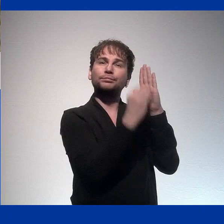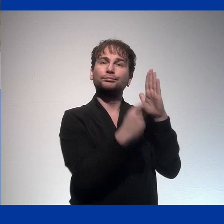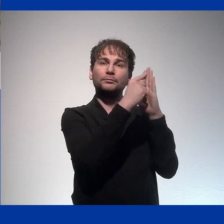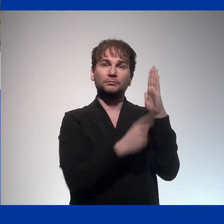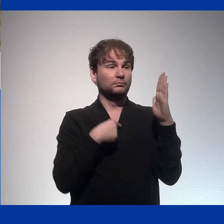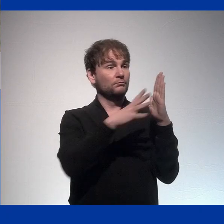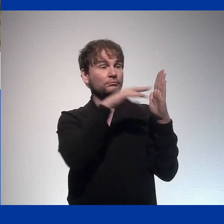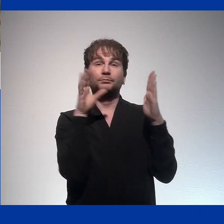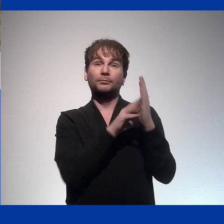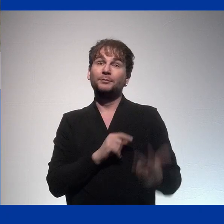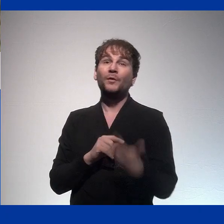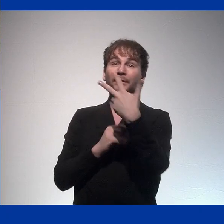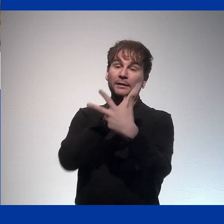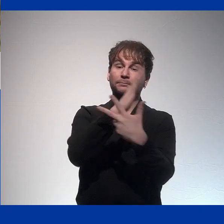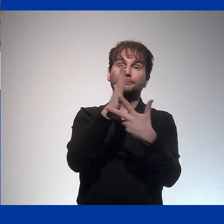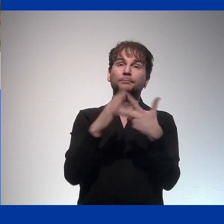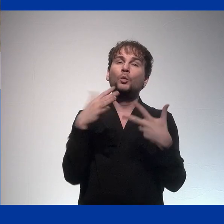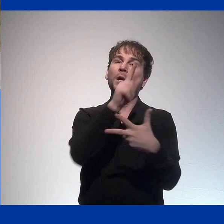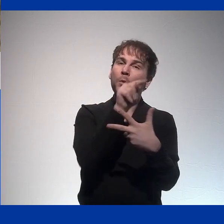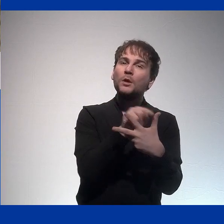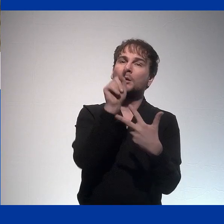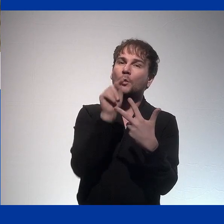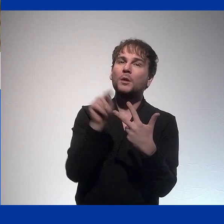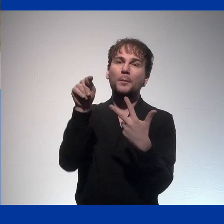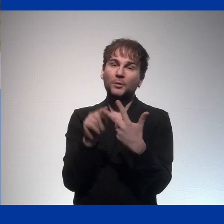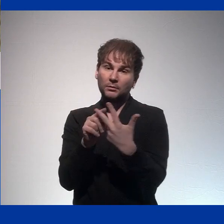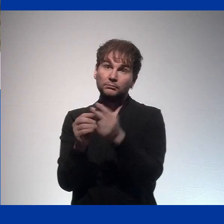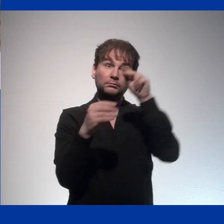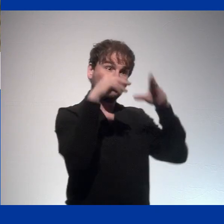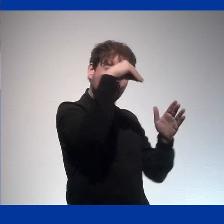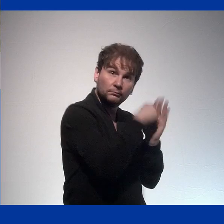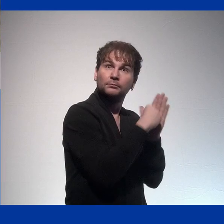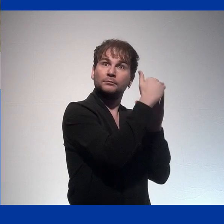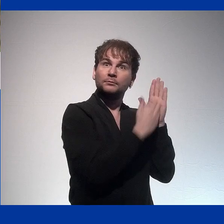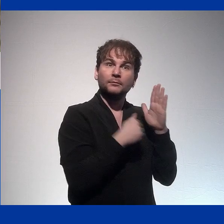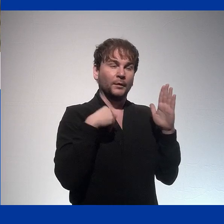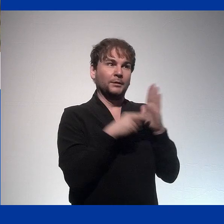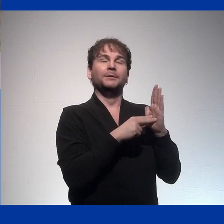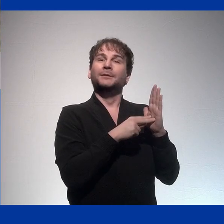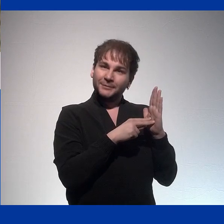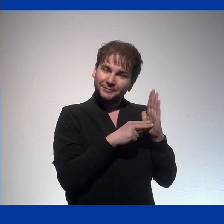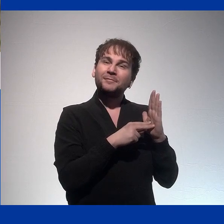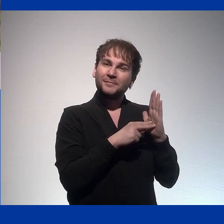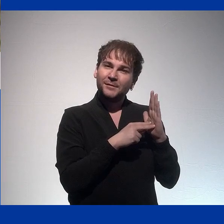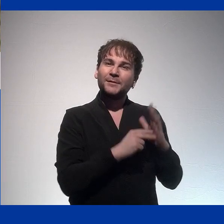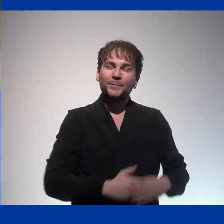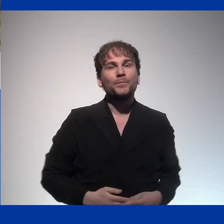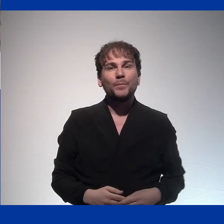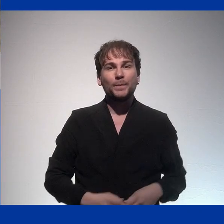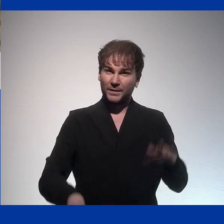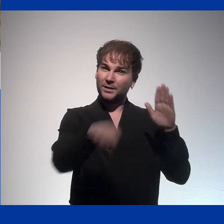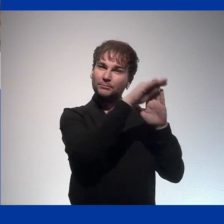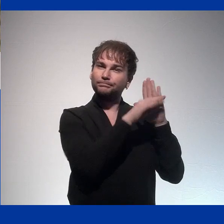and agenda and Bonn process is very relevant to my youth work reality, which is really good because it will be